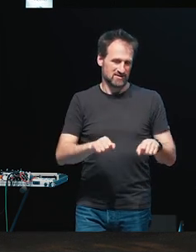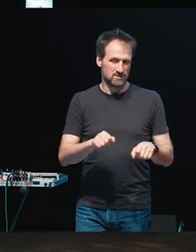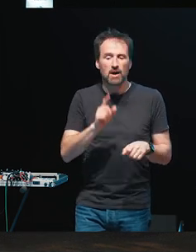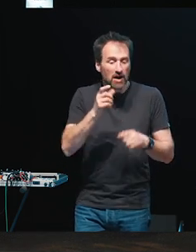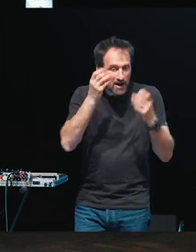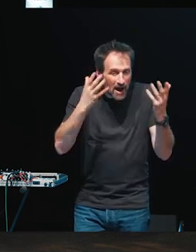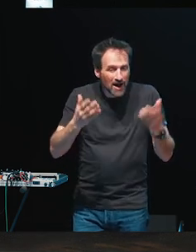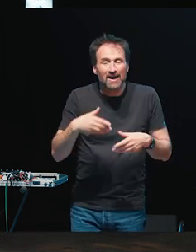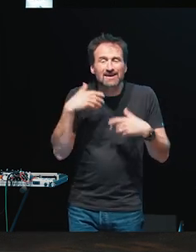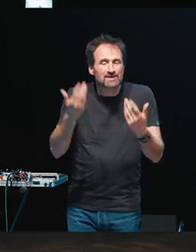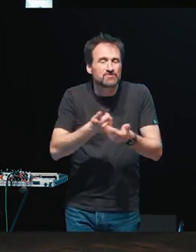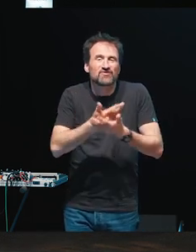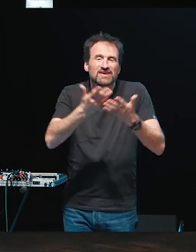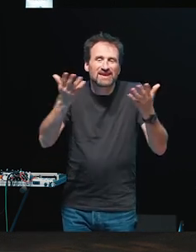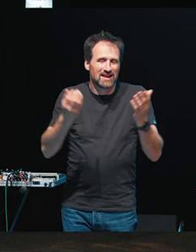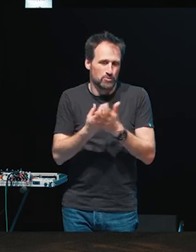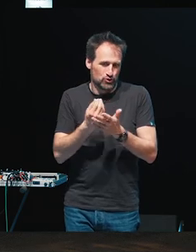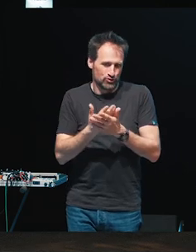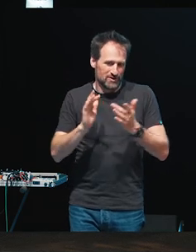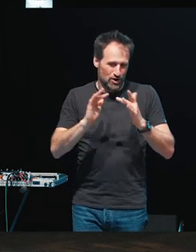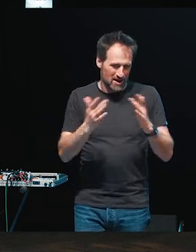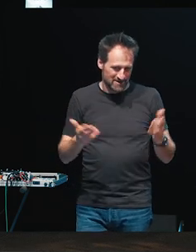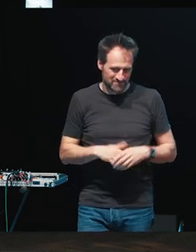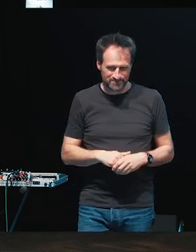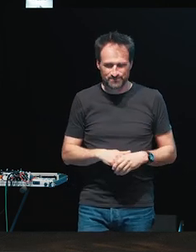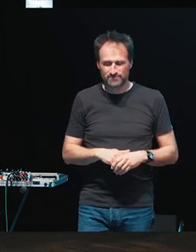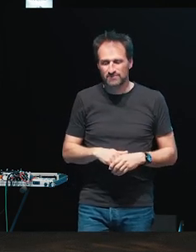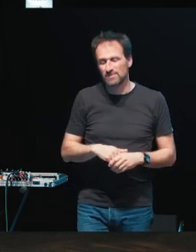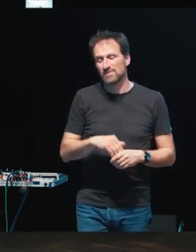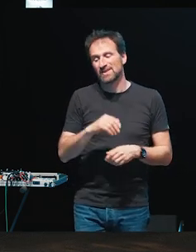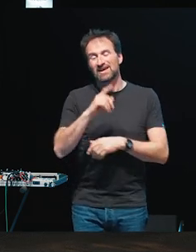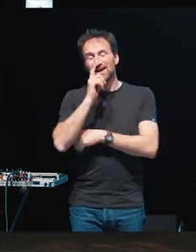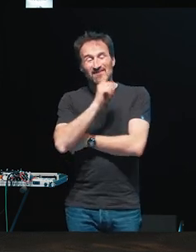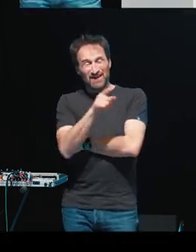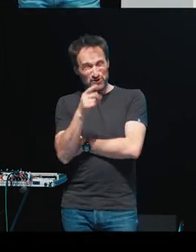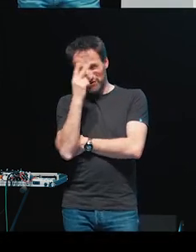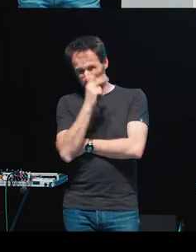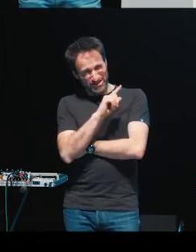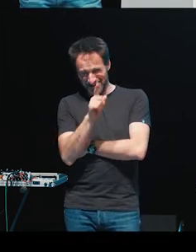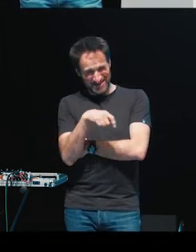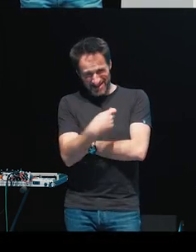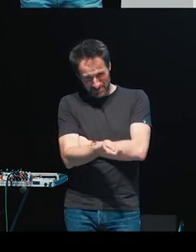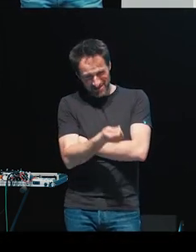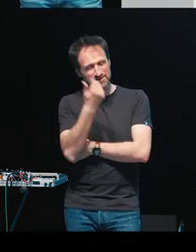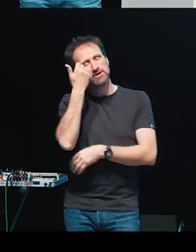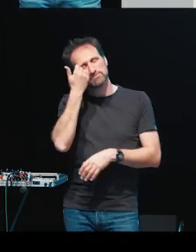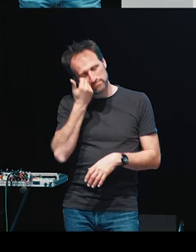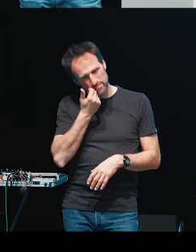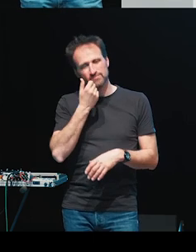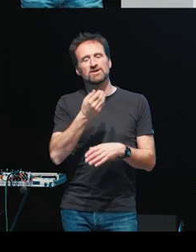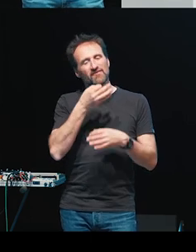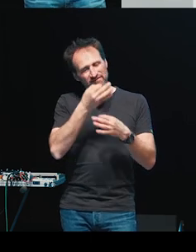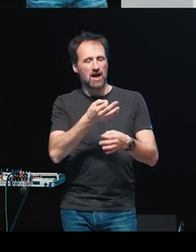Question when you don't understand. This is very important. Like most data is very difficult. Understanding data is the most difficult